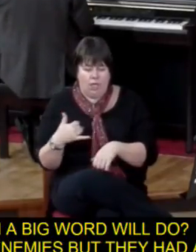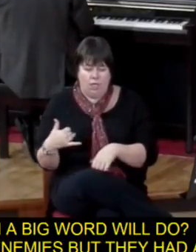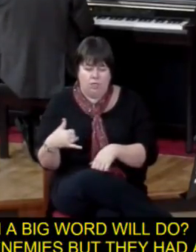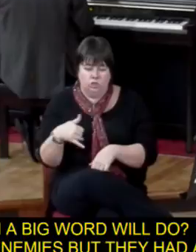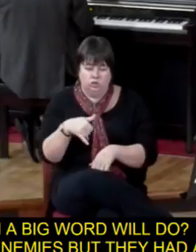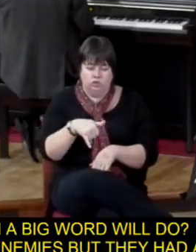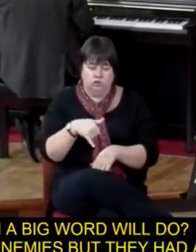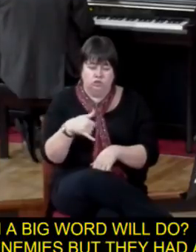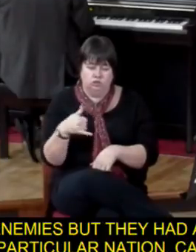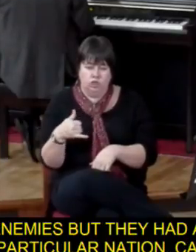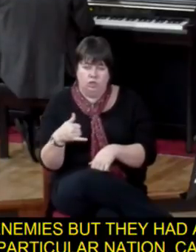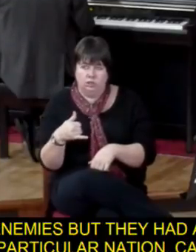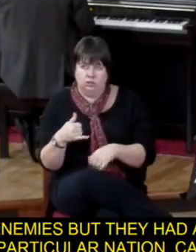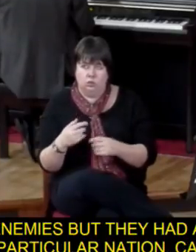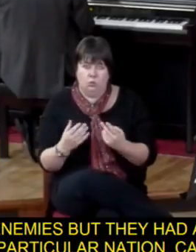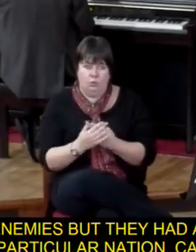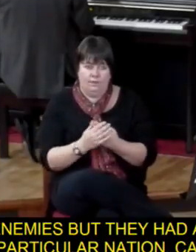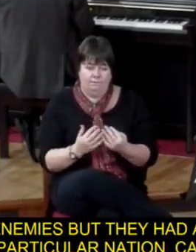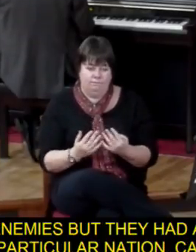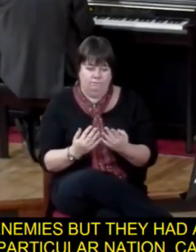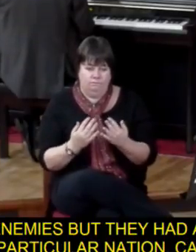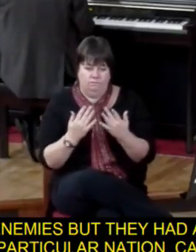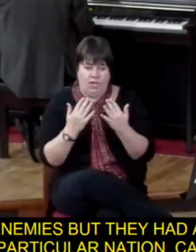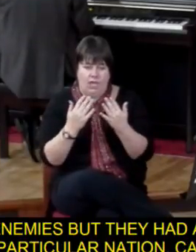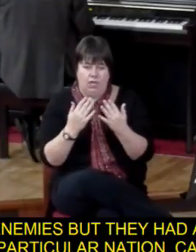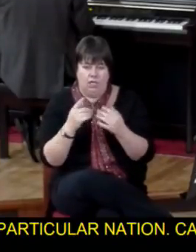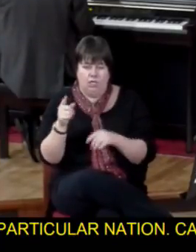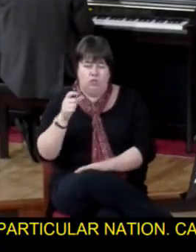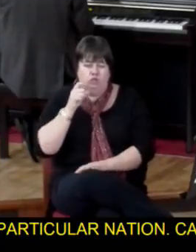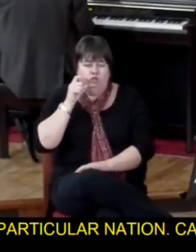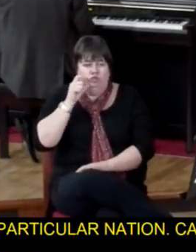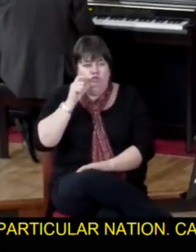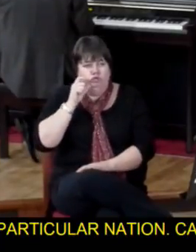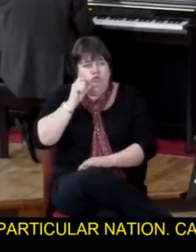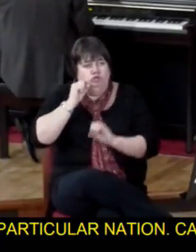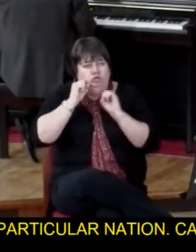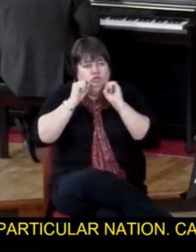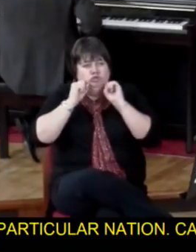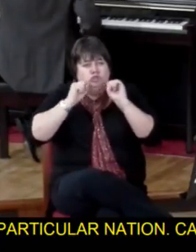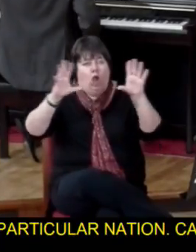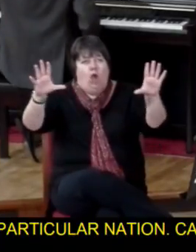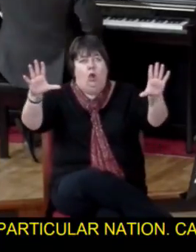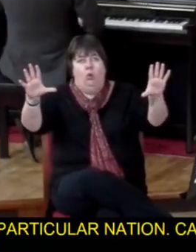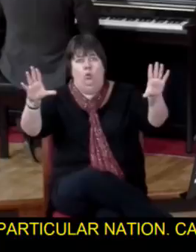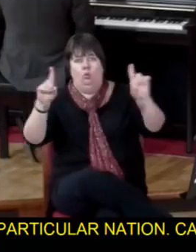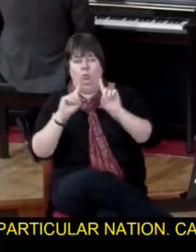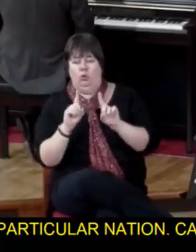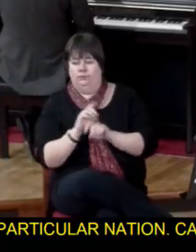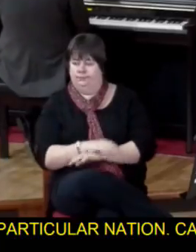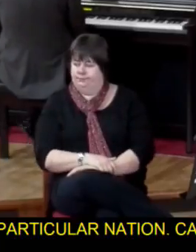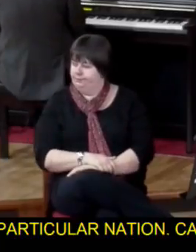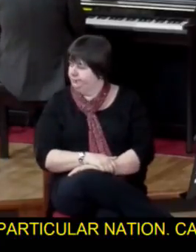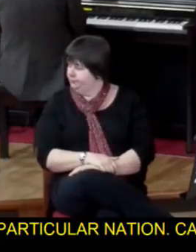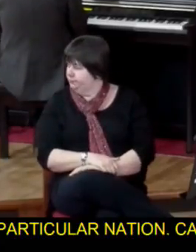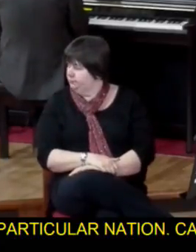they shouted. Uh-huh. Go on. Do you know what they shouted? Yeah. Go on, tell me.